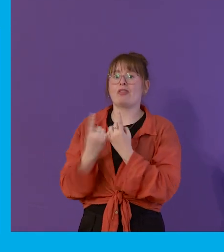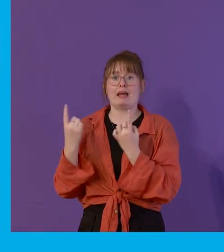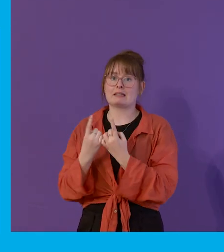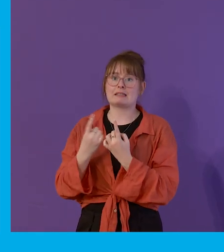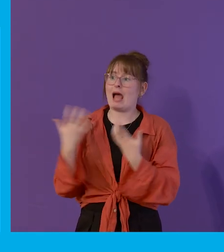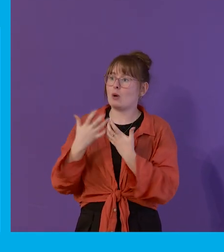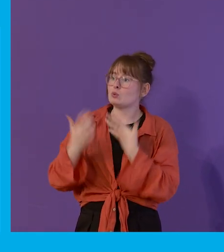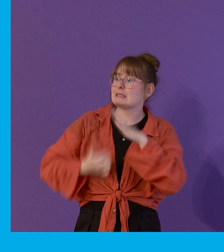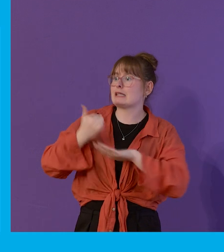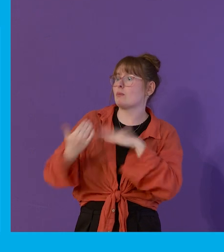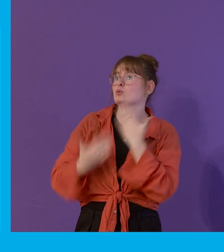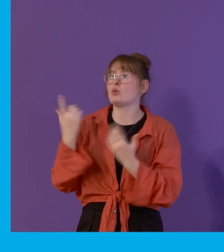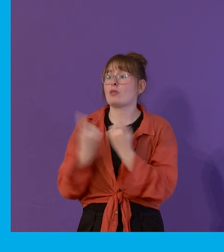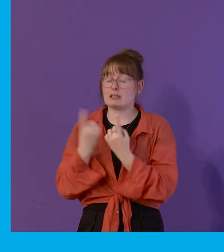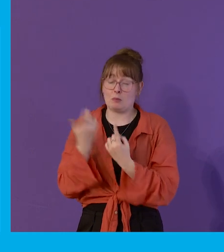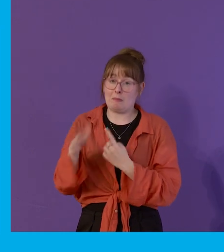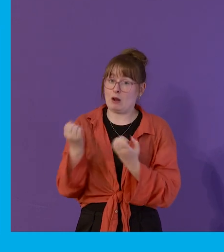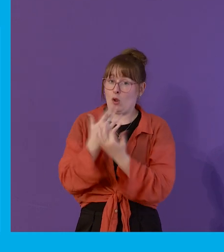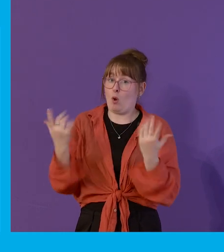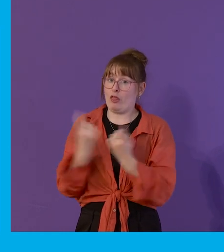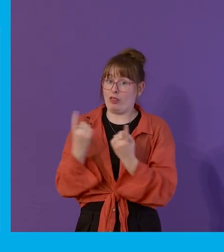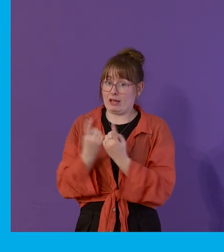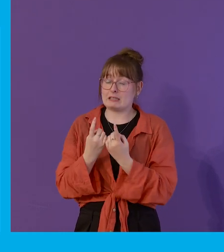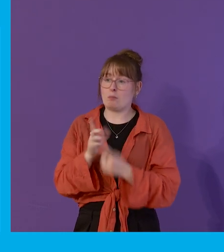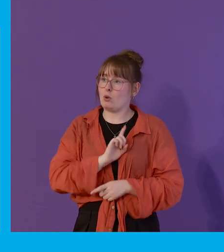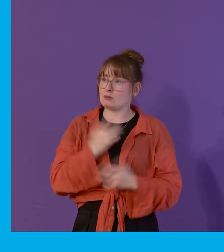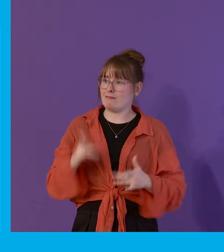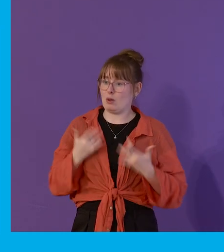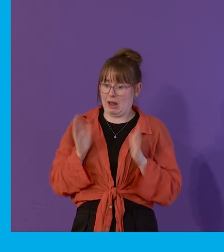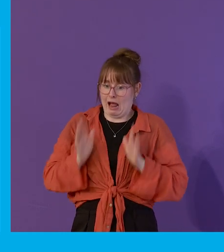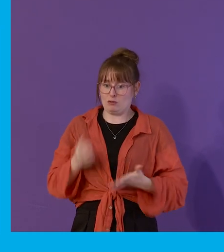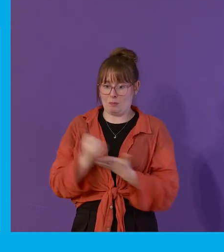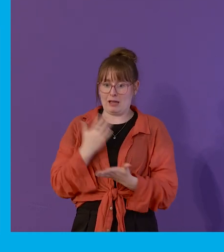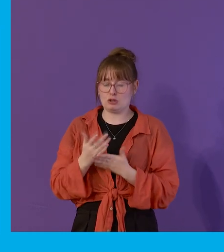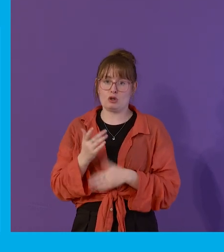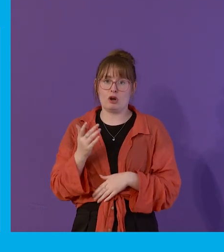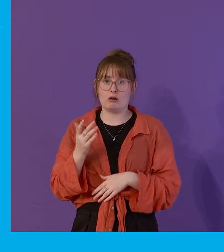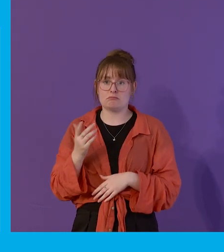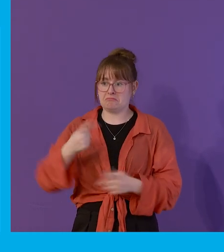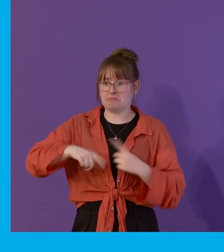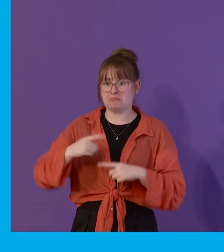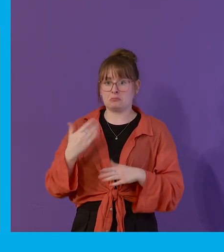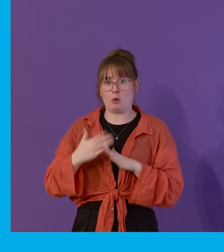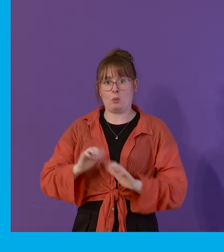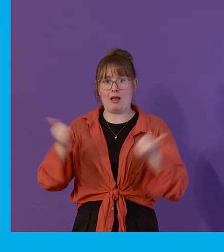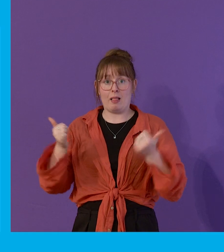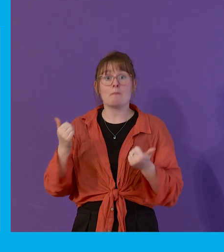didn't work. And we found there was a lot of stuff we did because we felt we had to keep the inspectors off our backs and it would keep us safe as public servants,